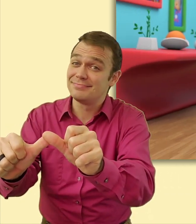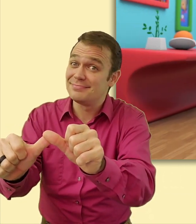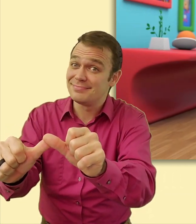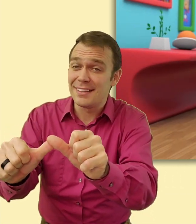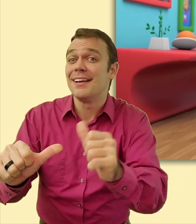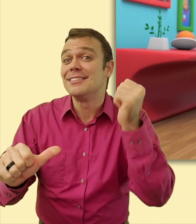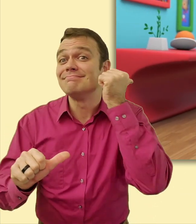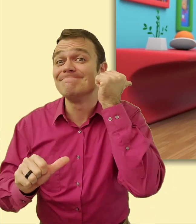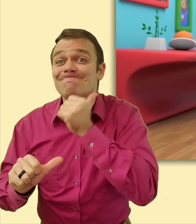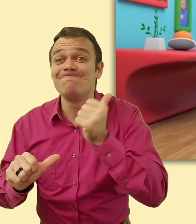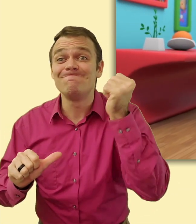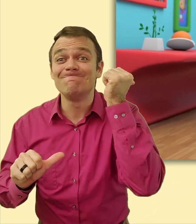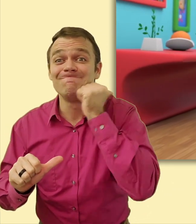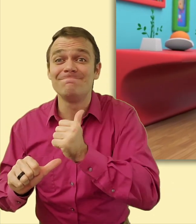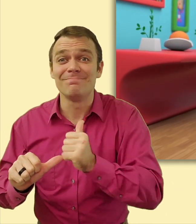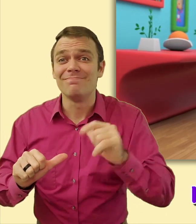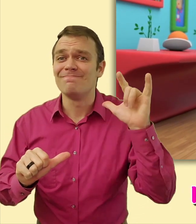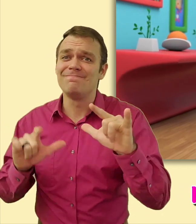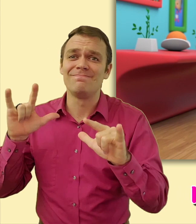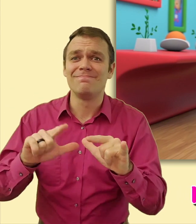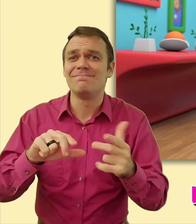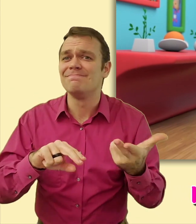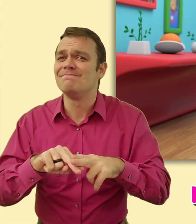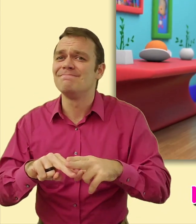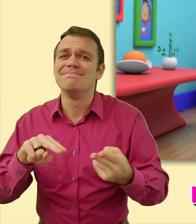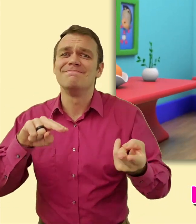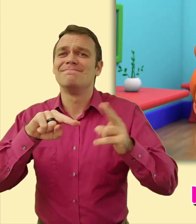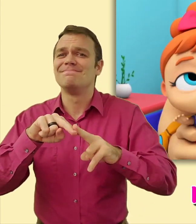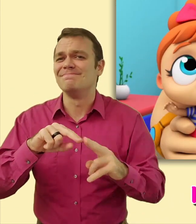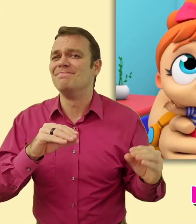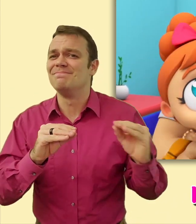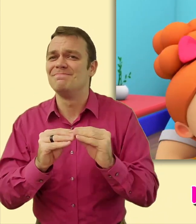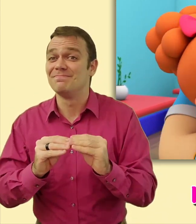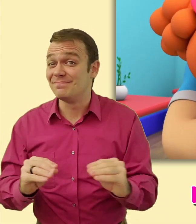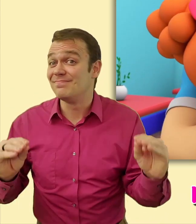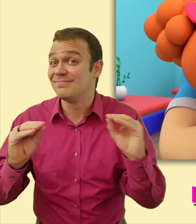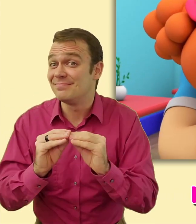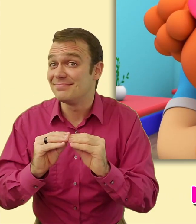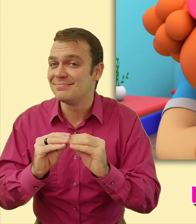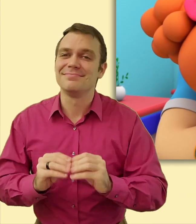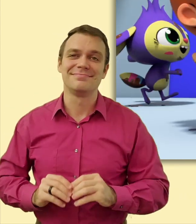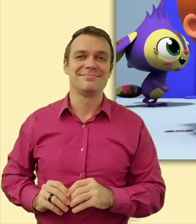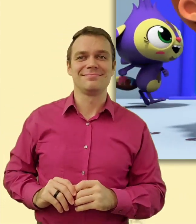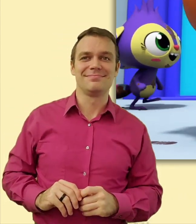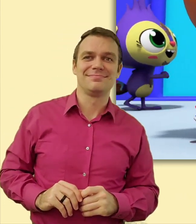true. Every single day I love you more and more.